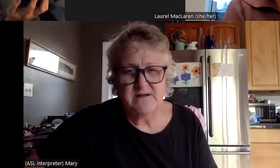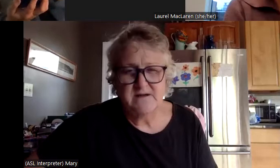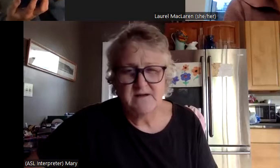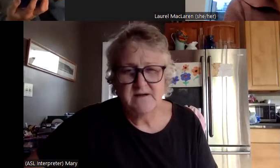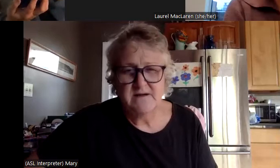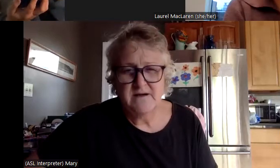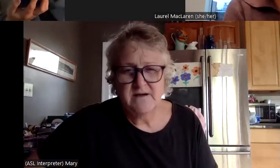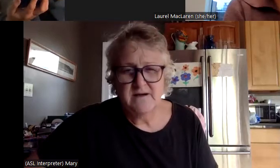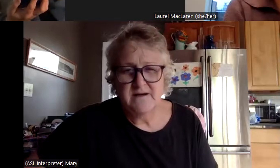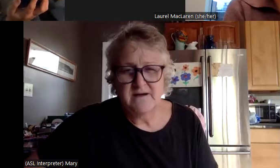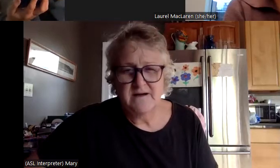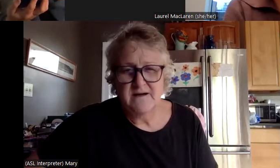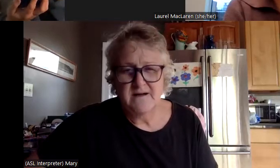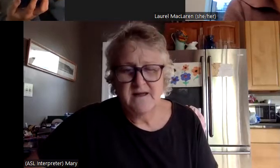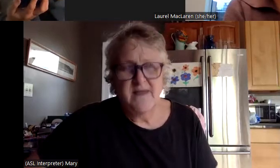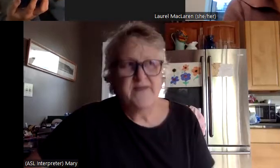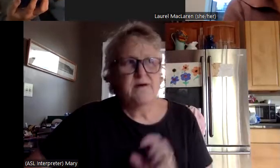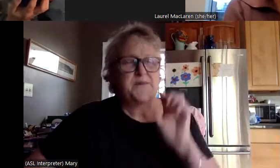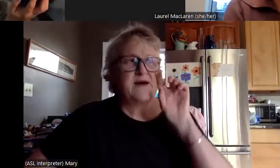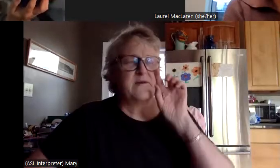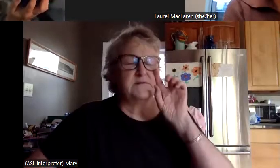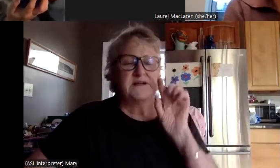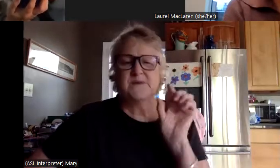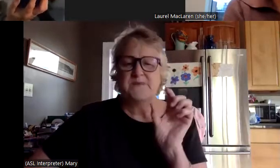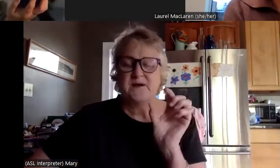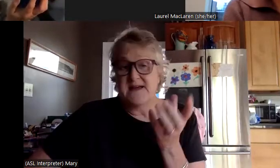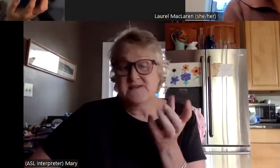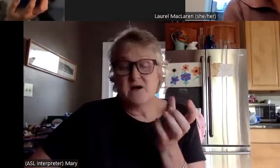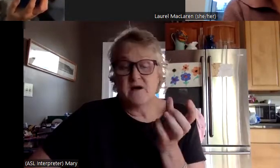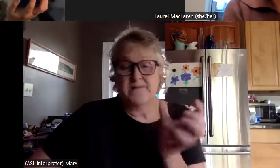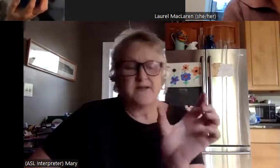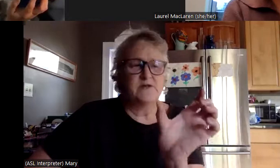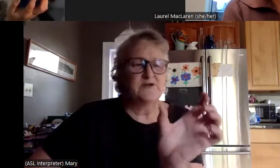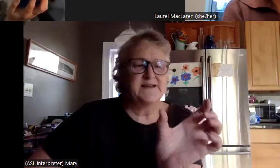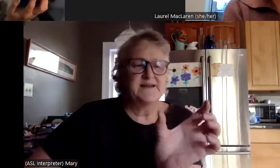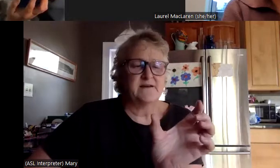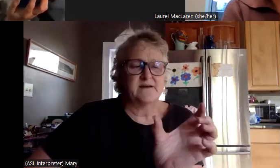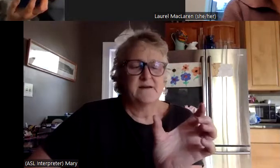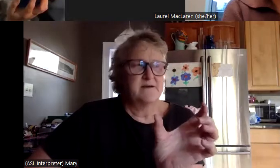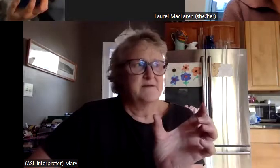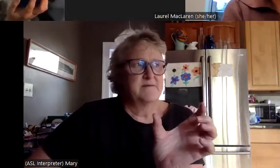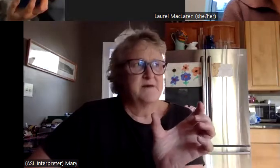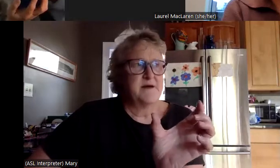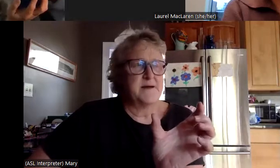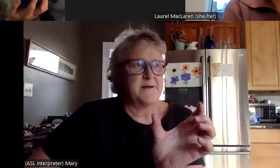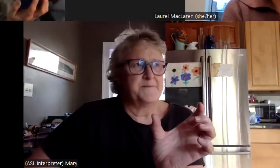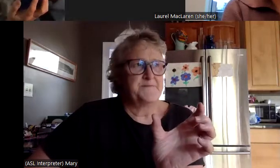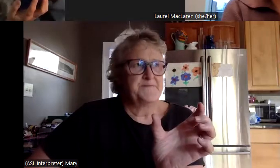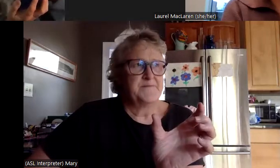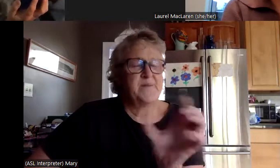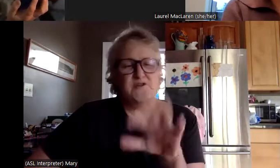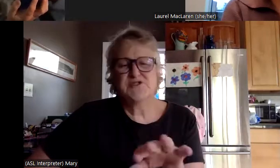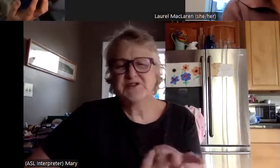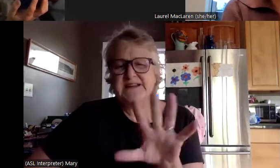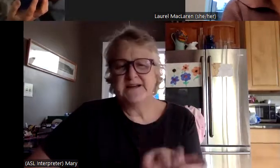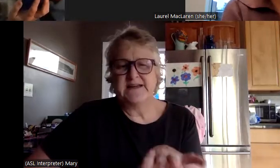peanuts are? Mm-hmm. They're Yeah. they're a little bit bigger. I saw them. They would look like a, Oh,